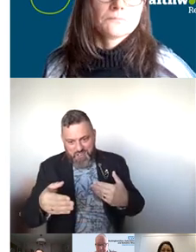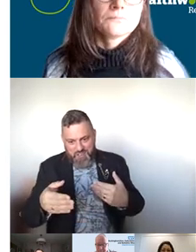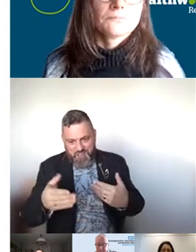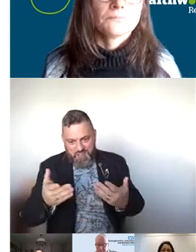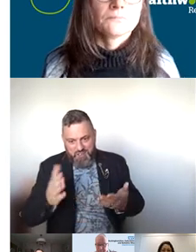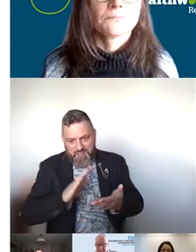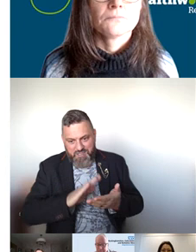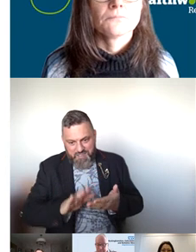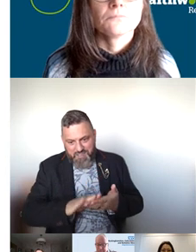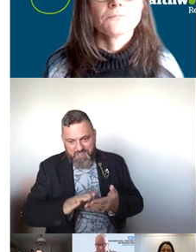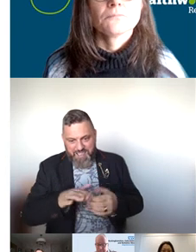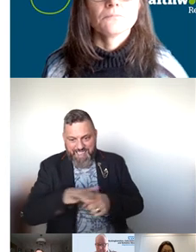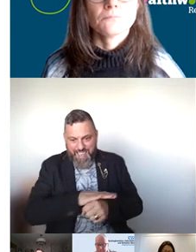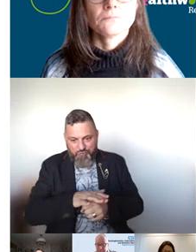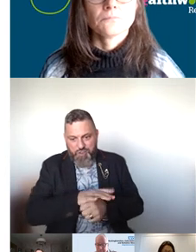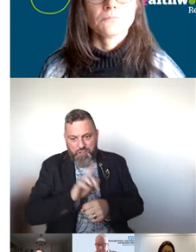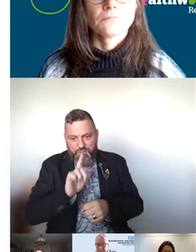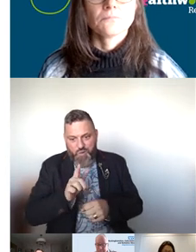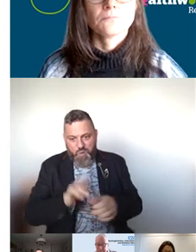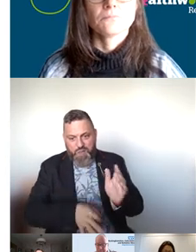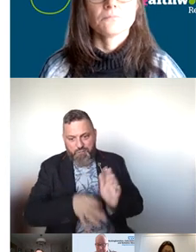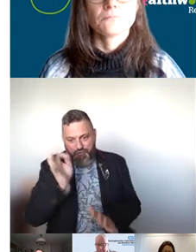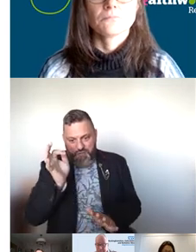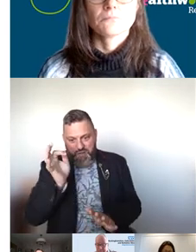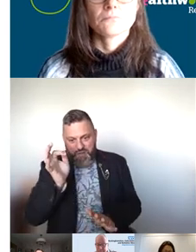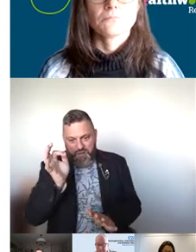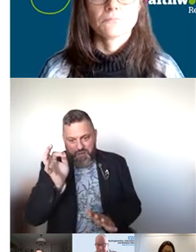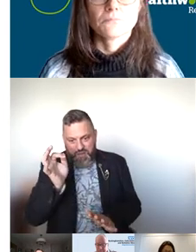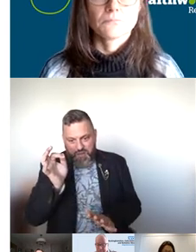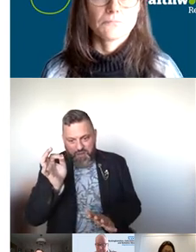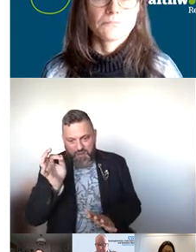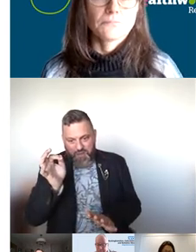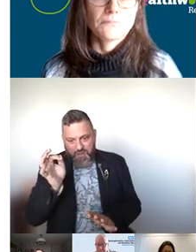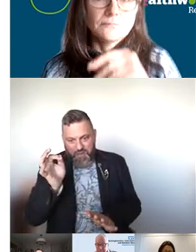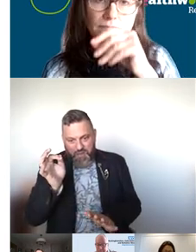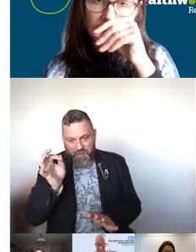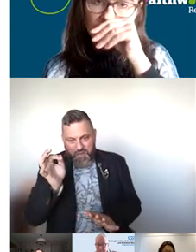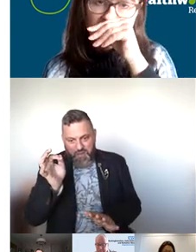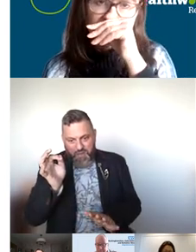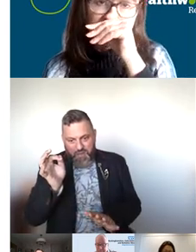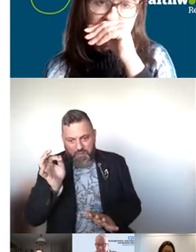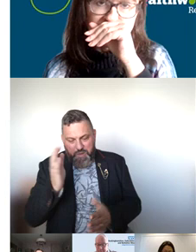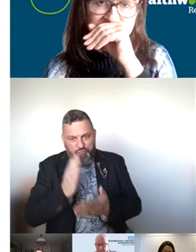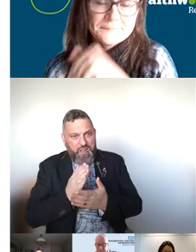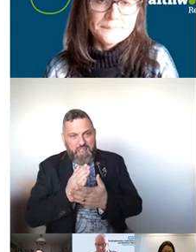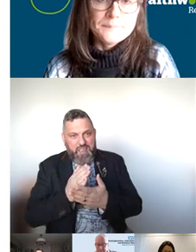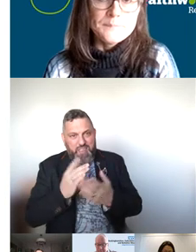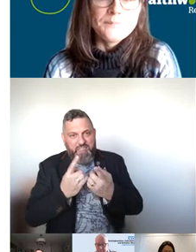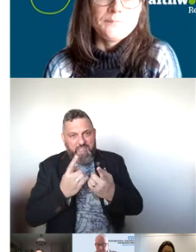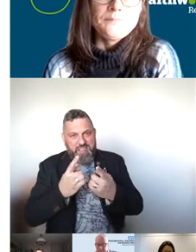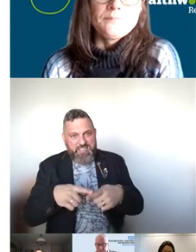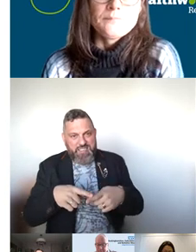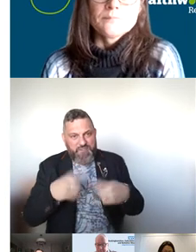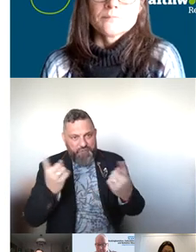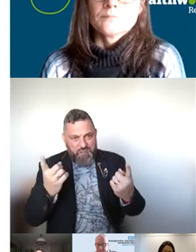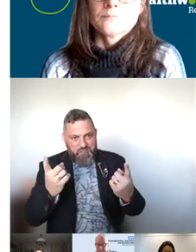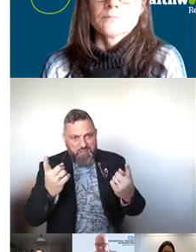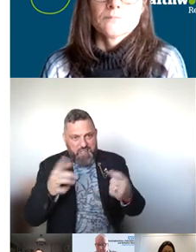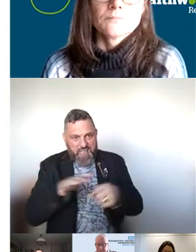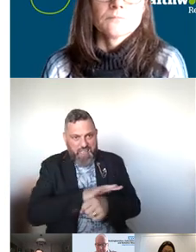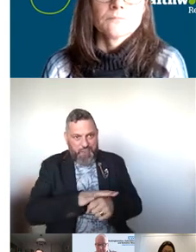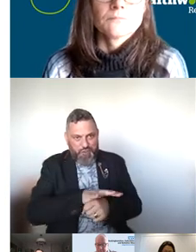as areas for improvement. Now, I feel that these things are two different things. Areas for improvement